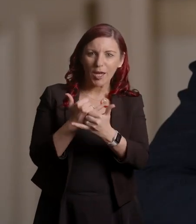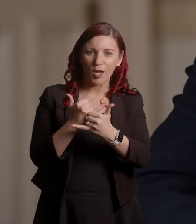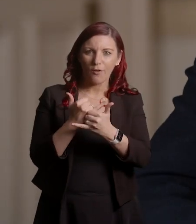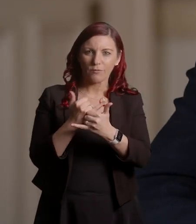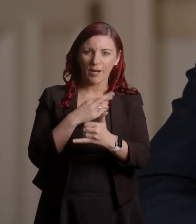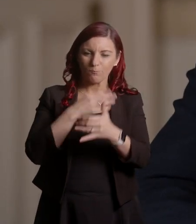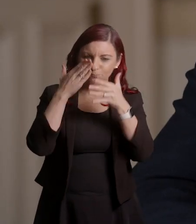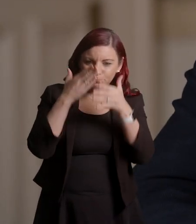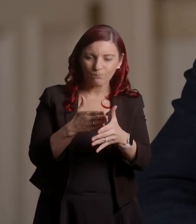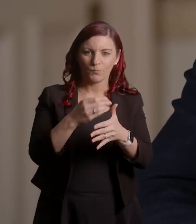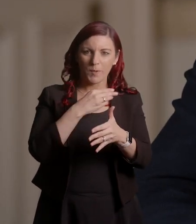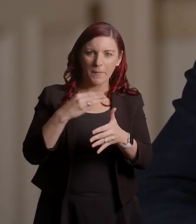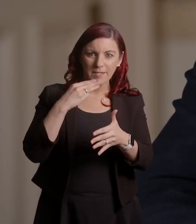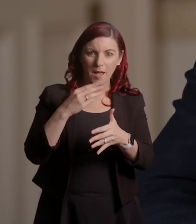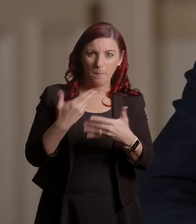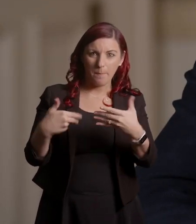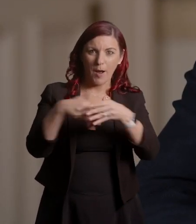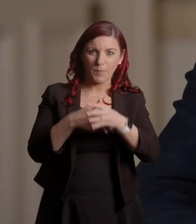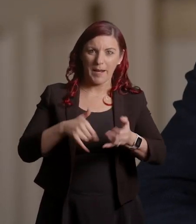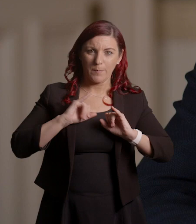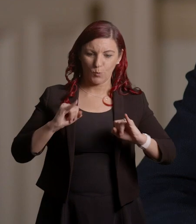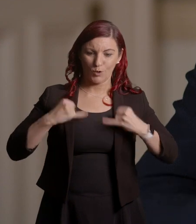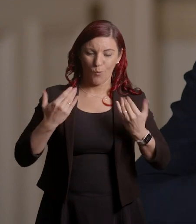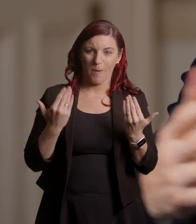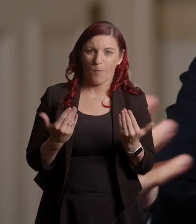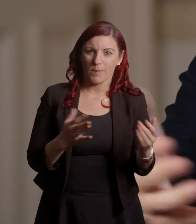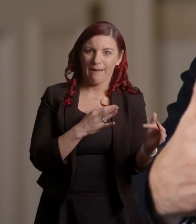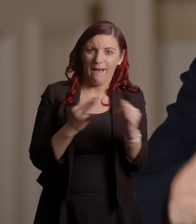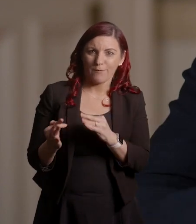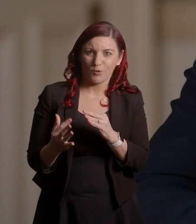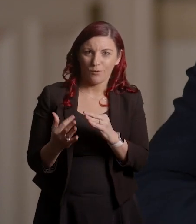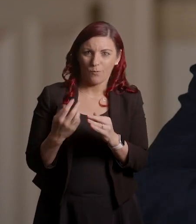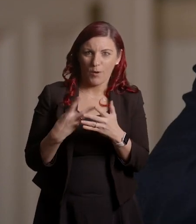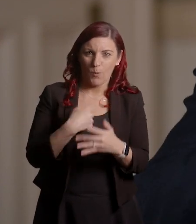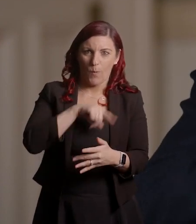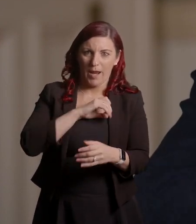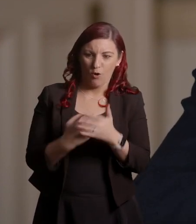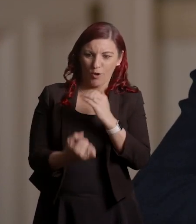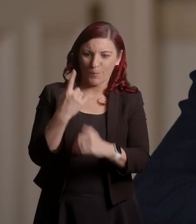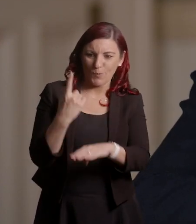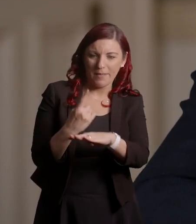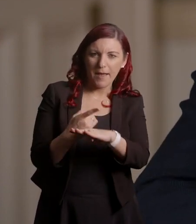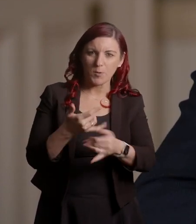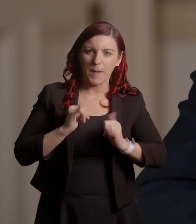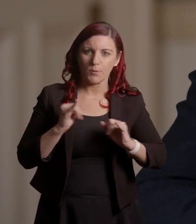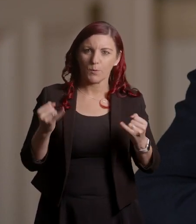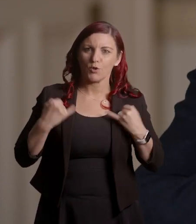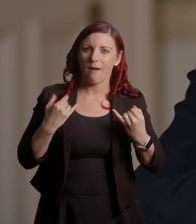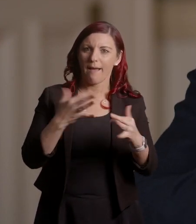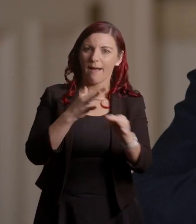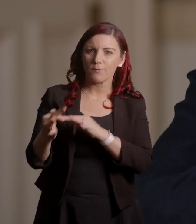so dedicated. Part of it is being able to enjoy the moments then when they come around or when the opportunities. But obviously,